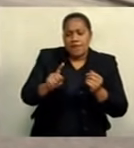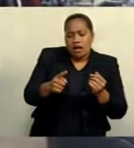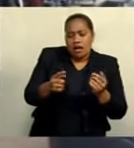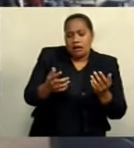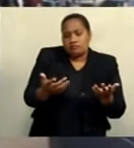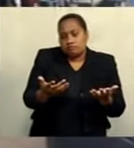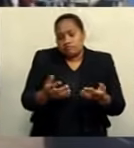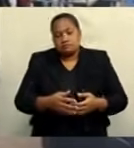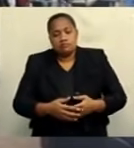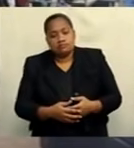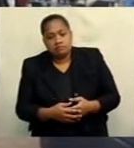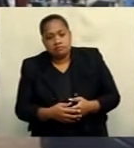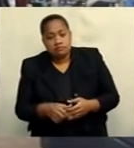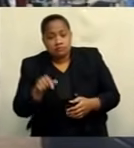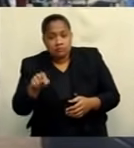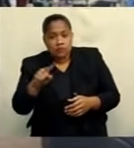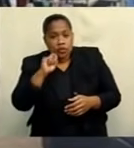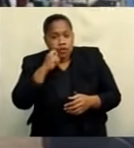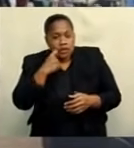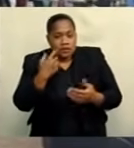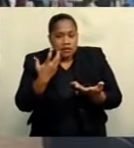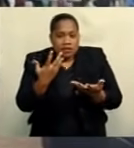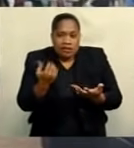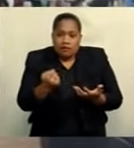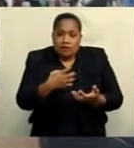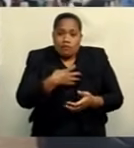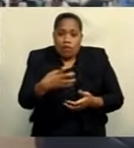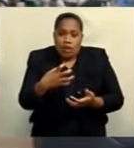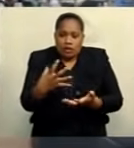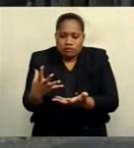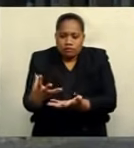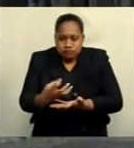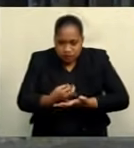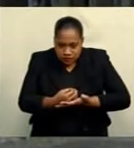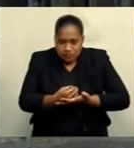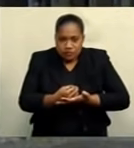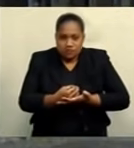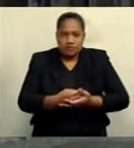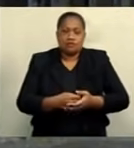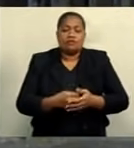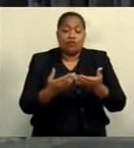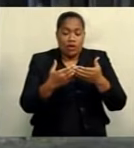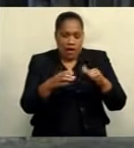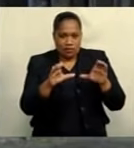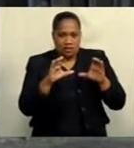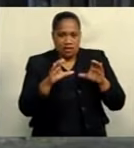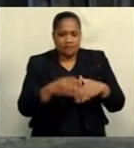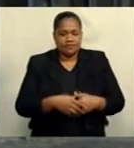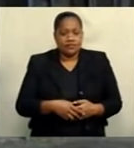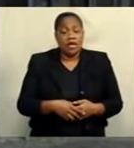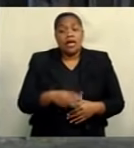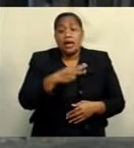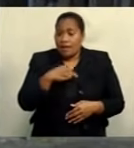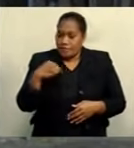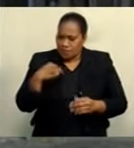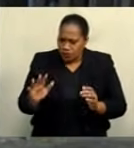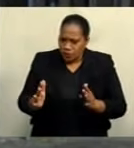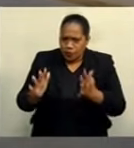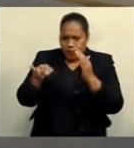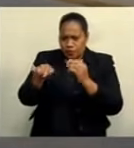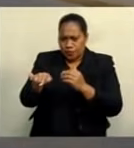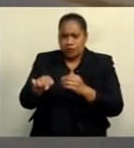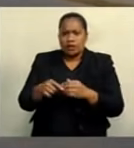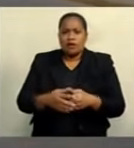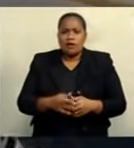yield, further sort of income to the council. The minister has commended outgoing special administrators